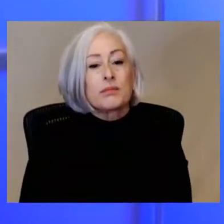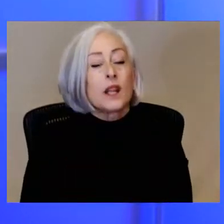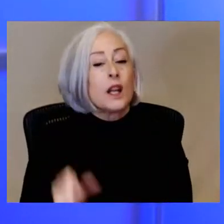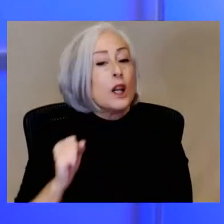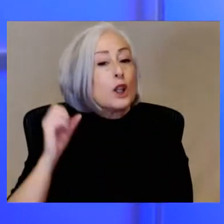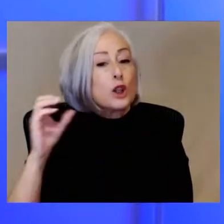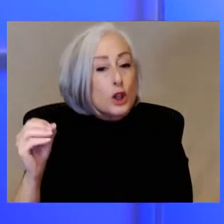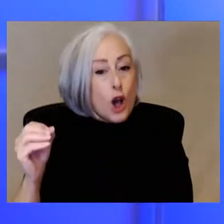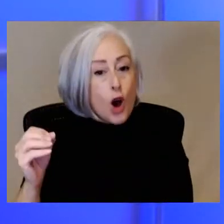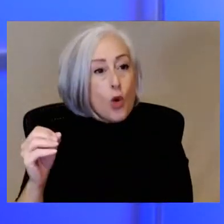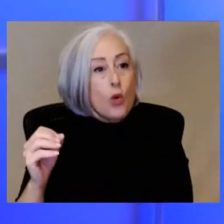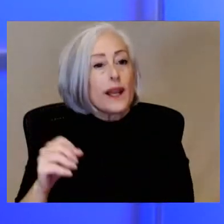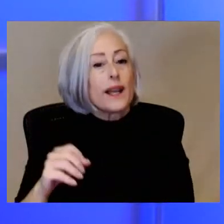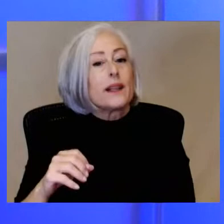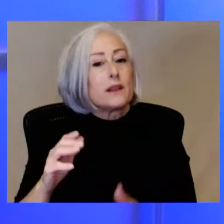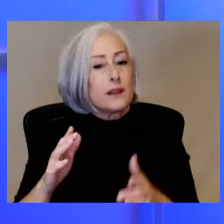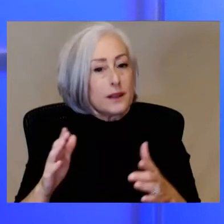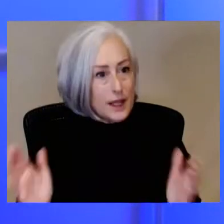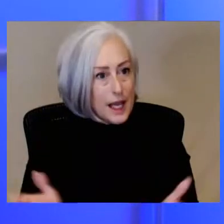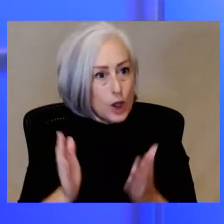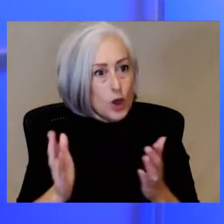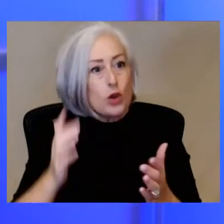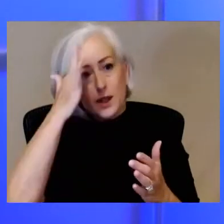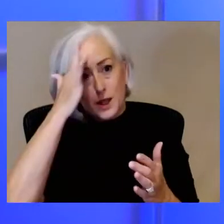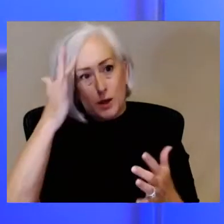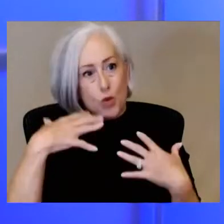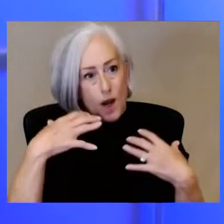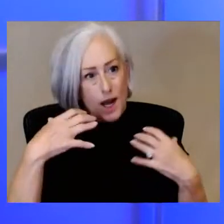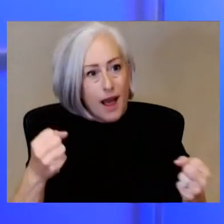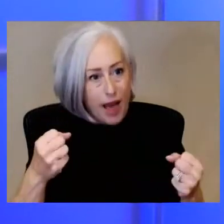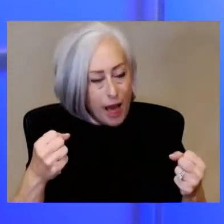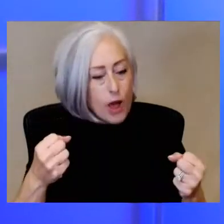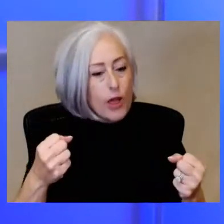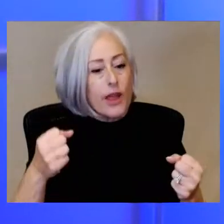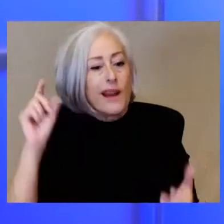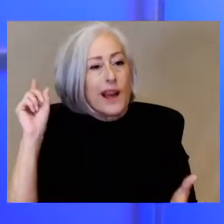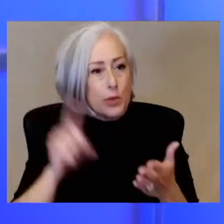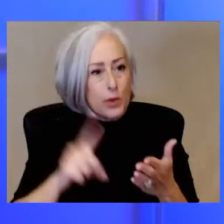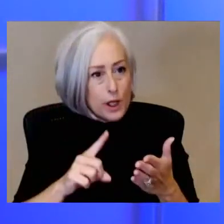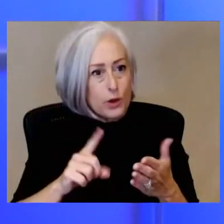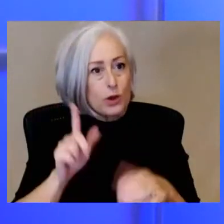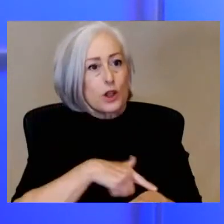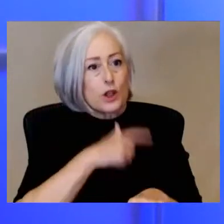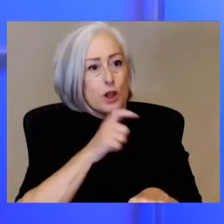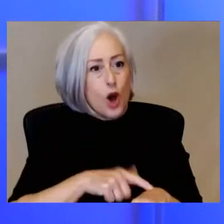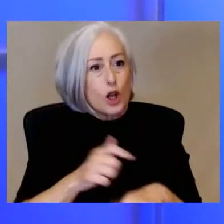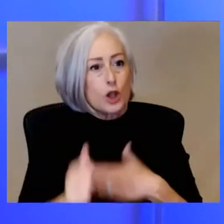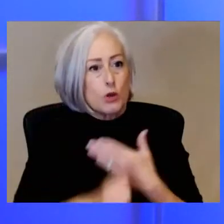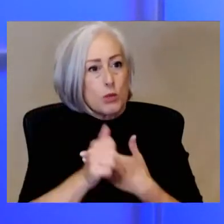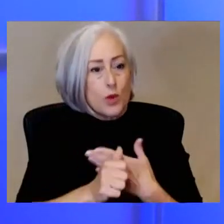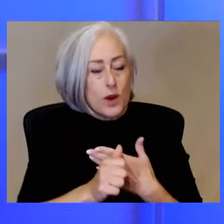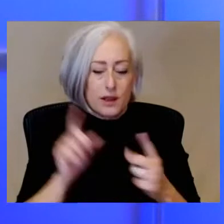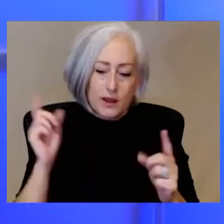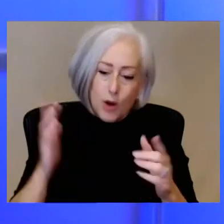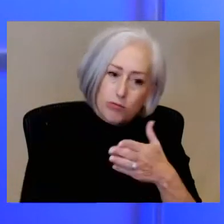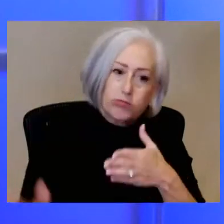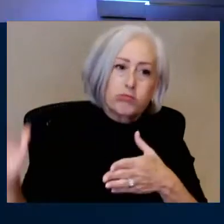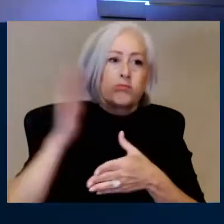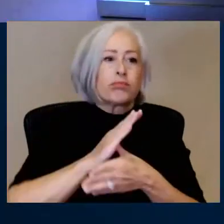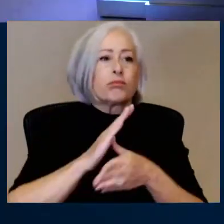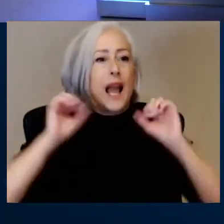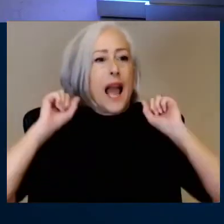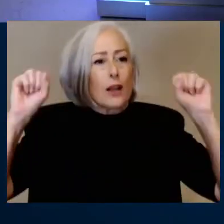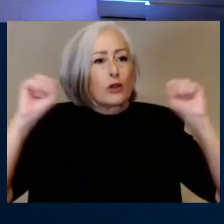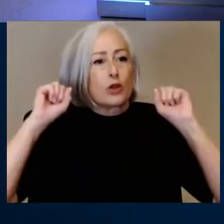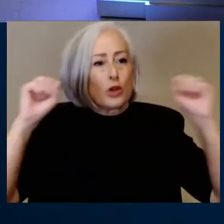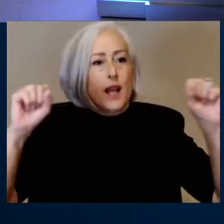it promotes brain health and reduces an individual's long-term risk. So I'd say exercise. Go for it. I Yep. like it. All right. Jess,